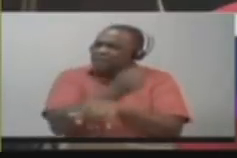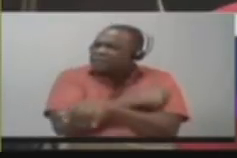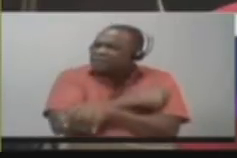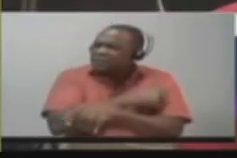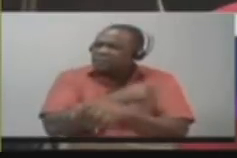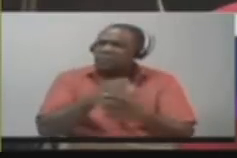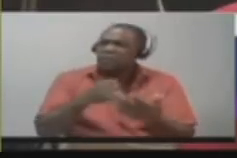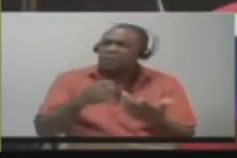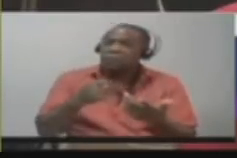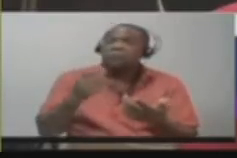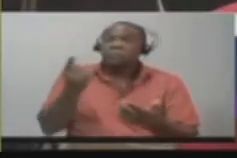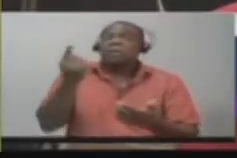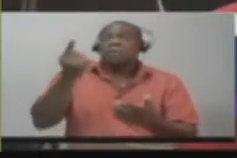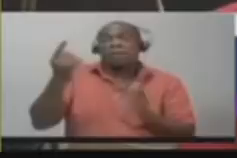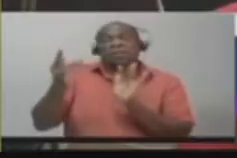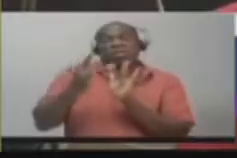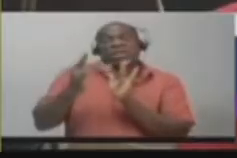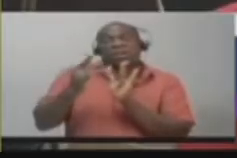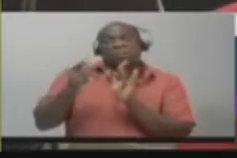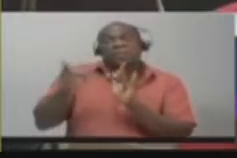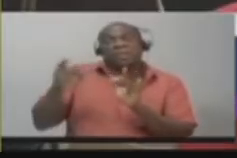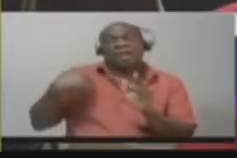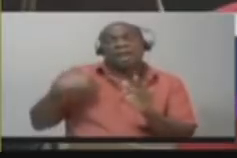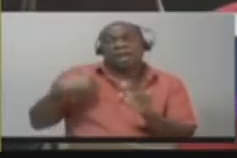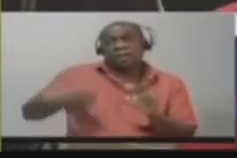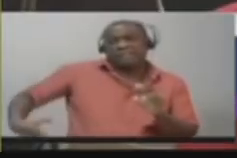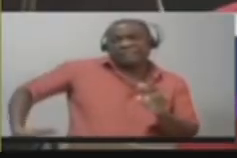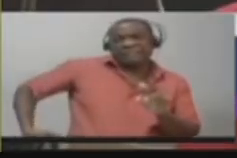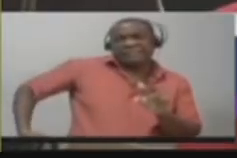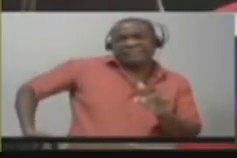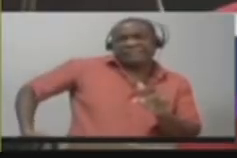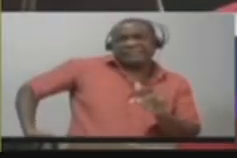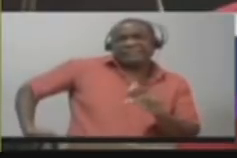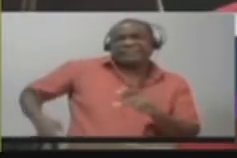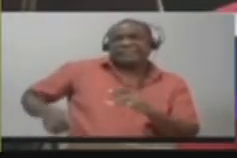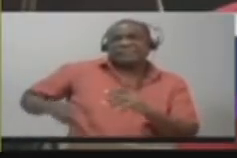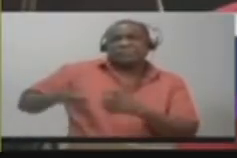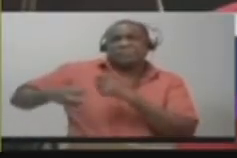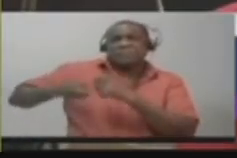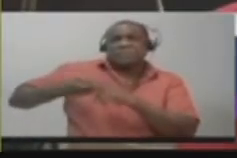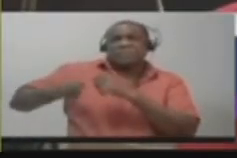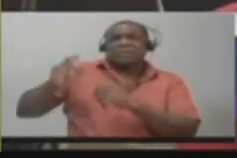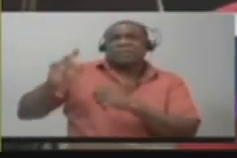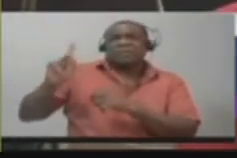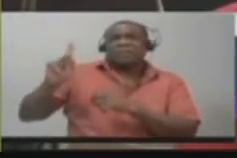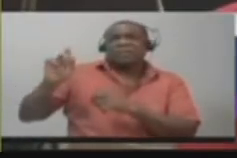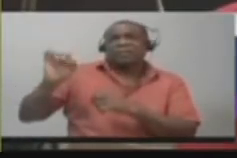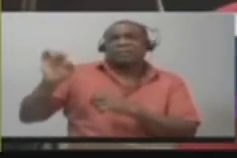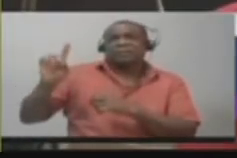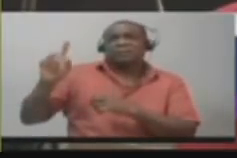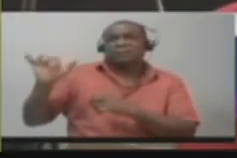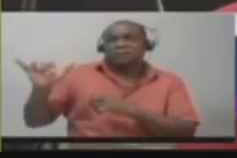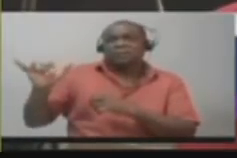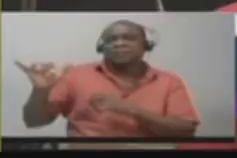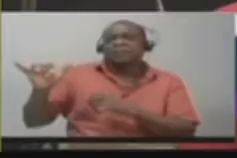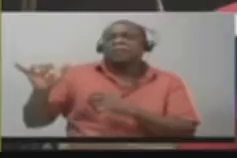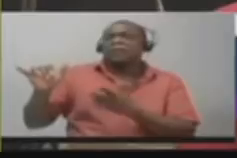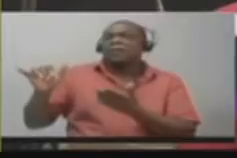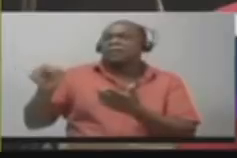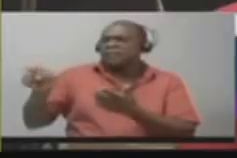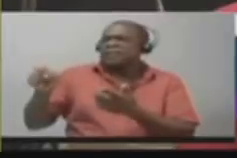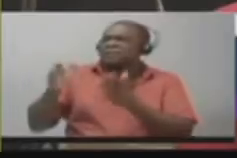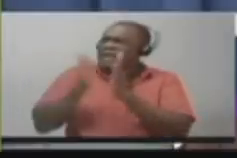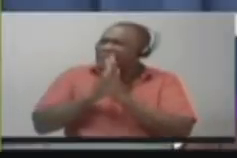who had kidney issues, and he was saying something about hearing he might have to get a third vaccination shot, so he was trying to get some information. So the